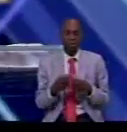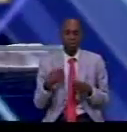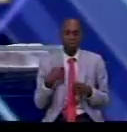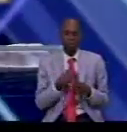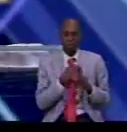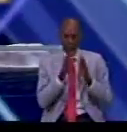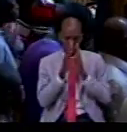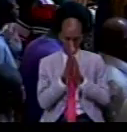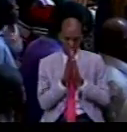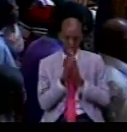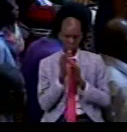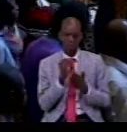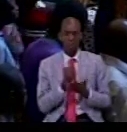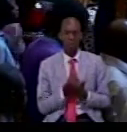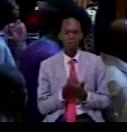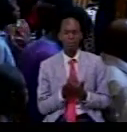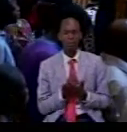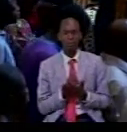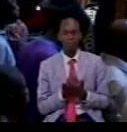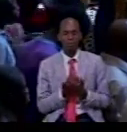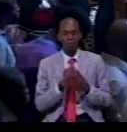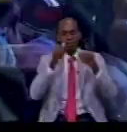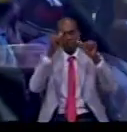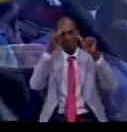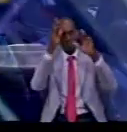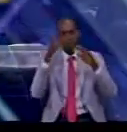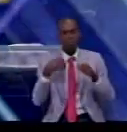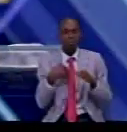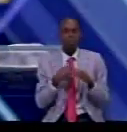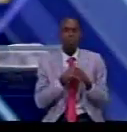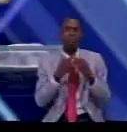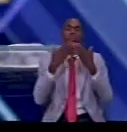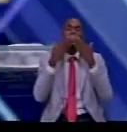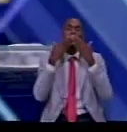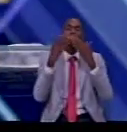name we've prayed. Father, we thank you so much for the way you have spoken.